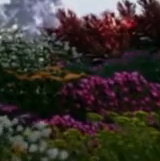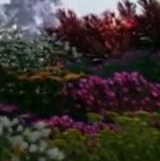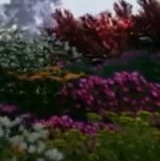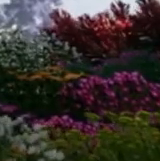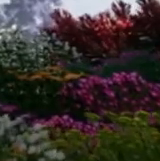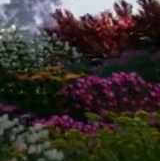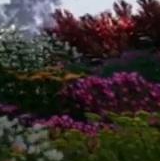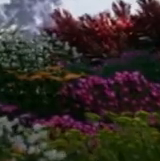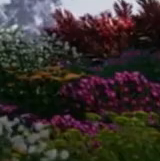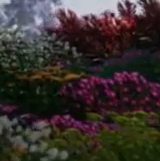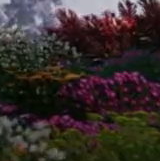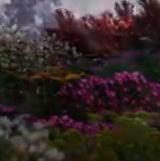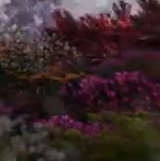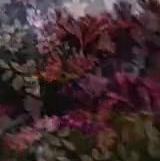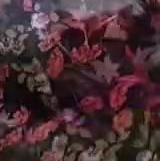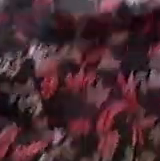Tumpah seair,